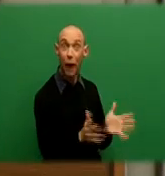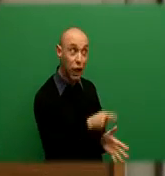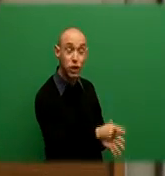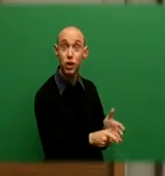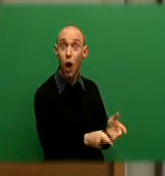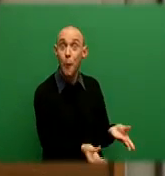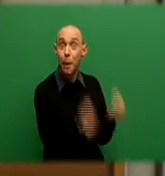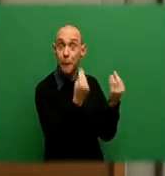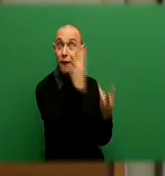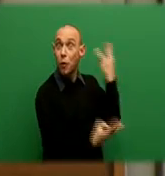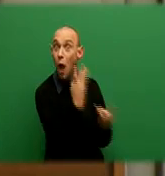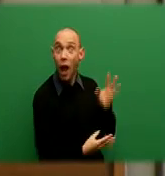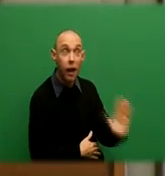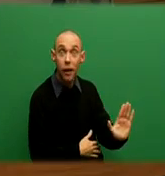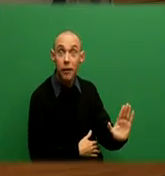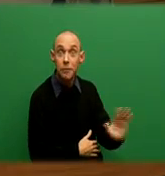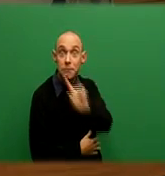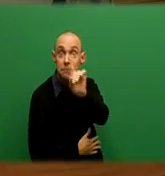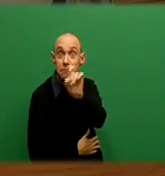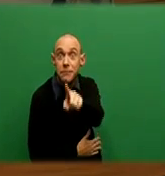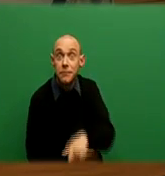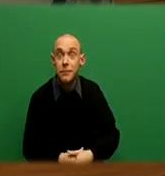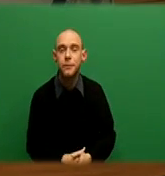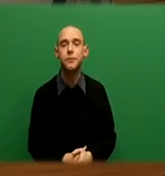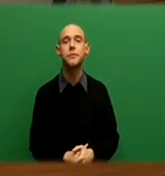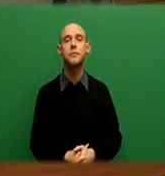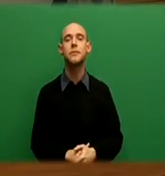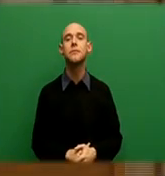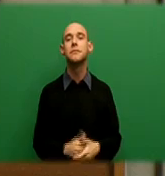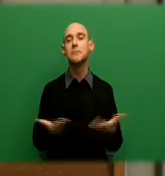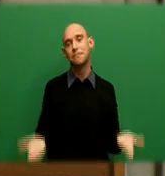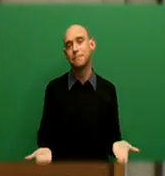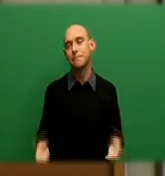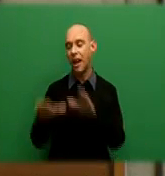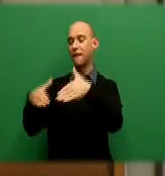Thank Offered you. Government jobs? Government jobs by non-government actors.